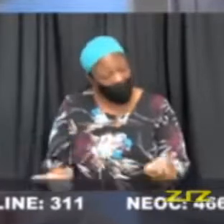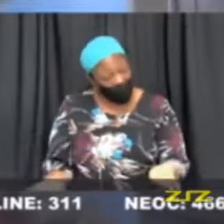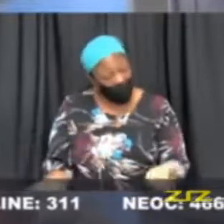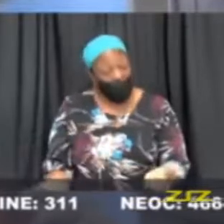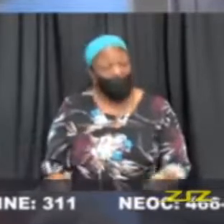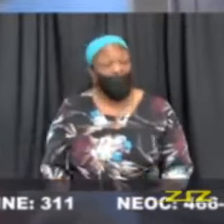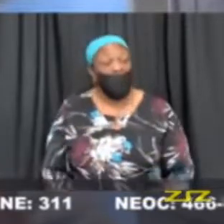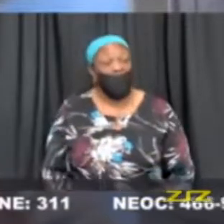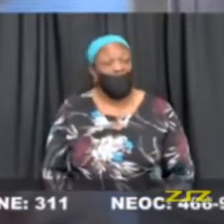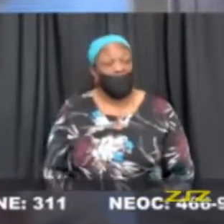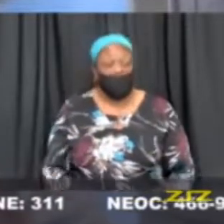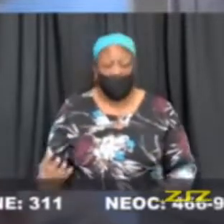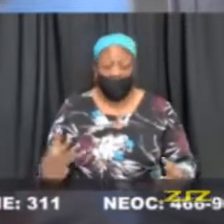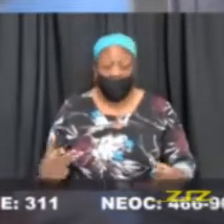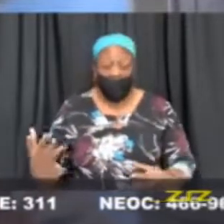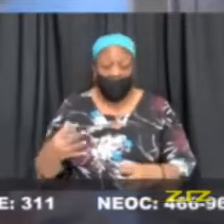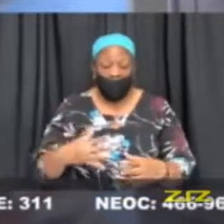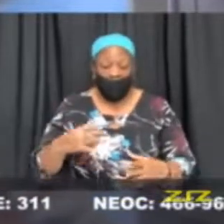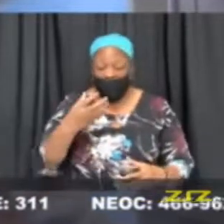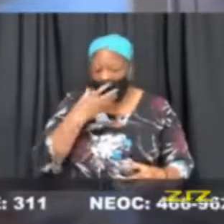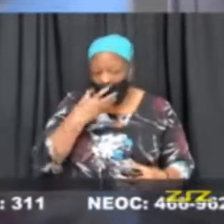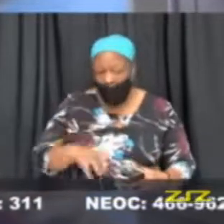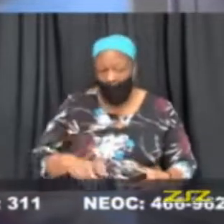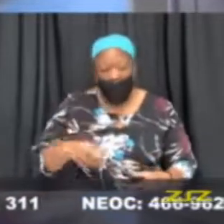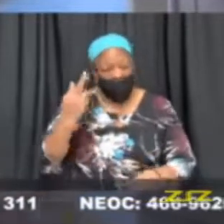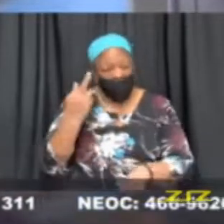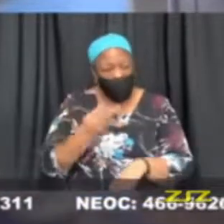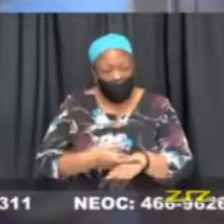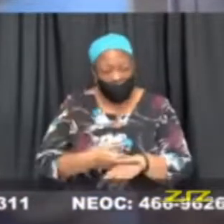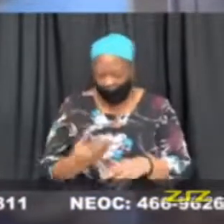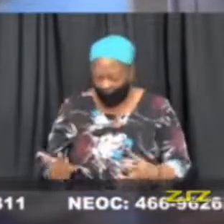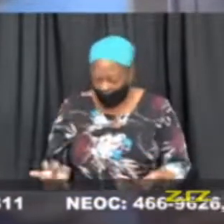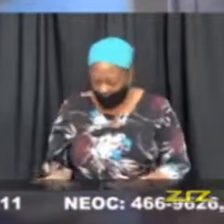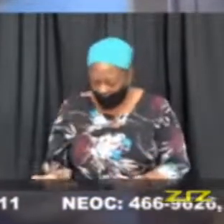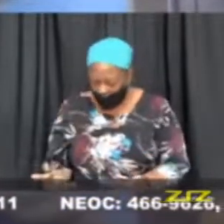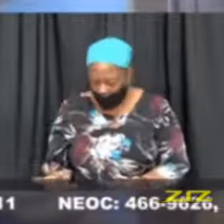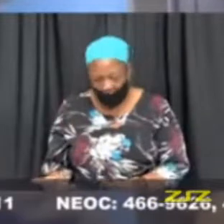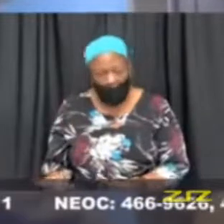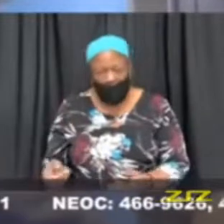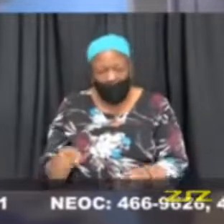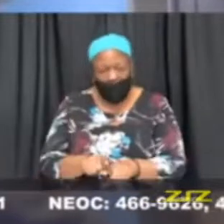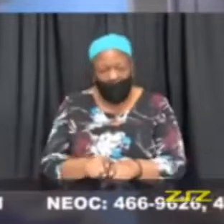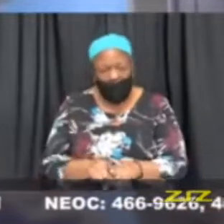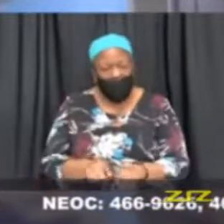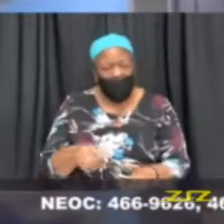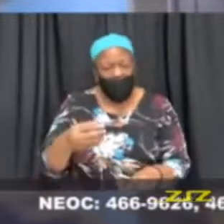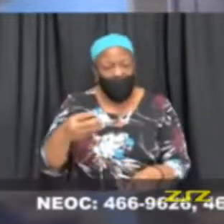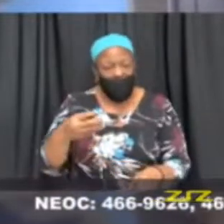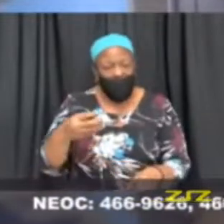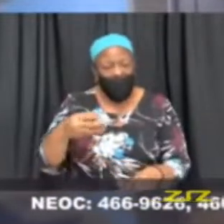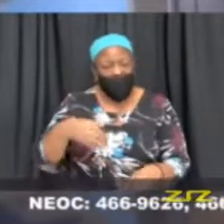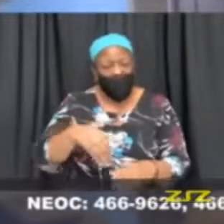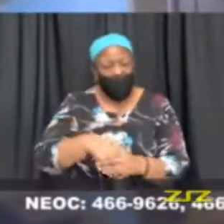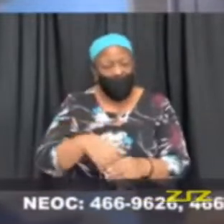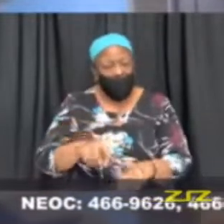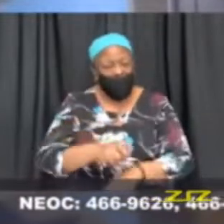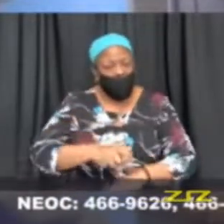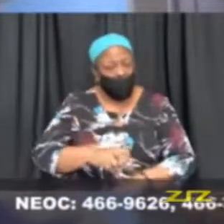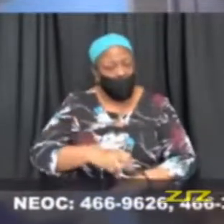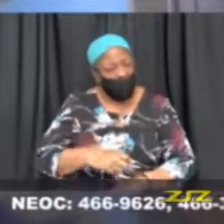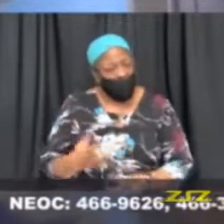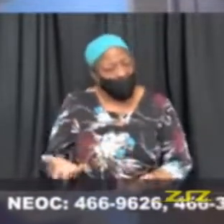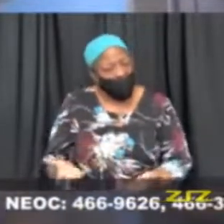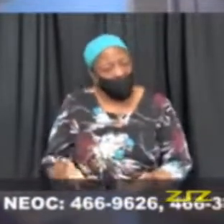it. So this hot rock is there. And then you have water coming in from the